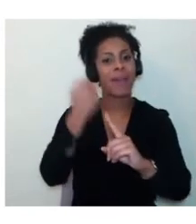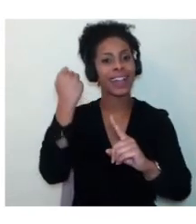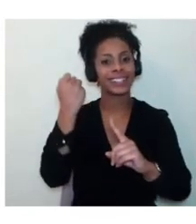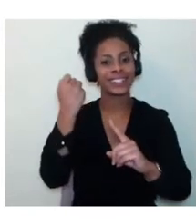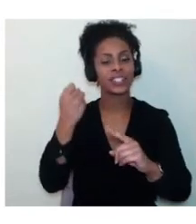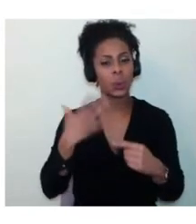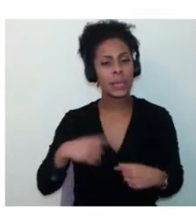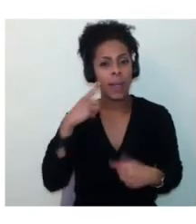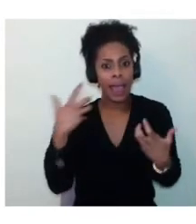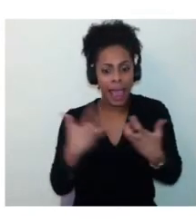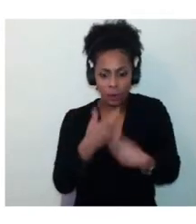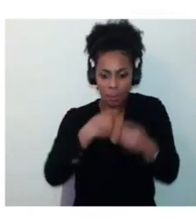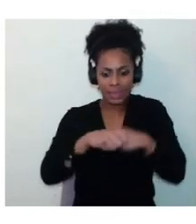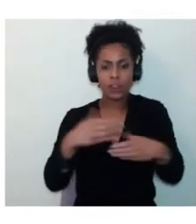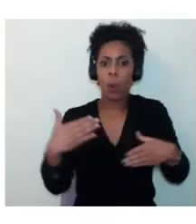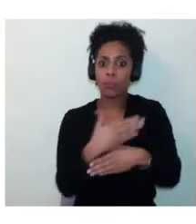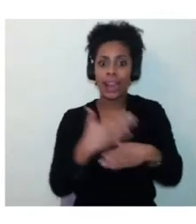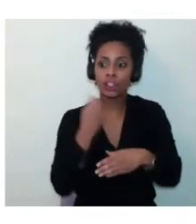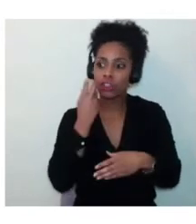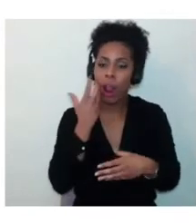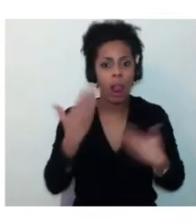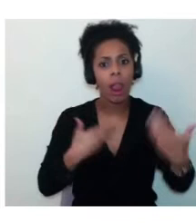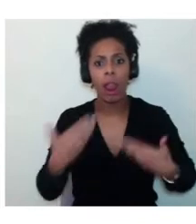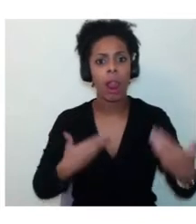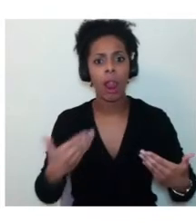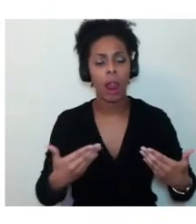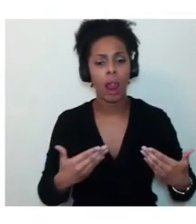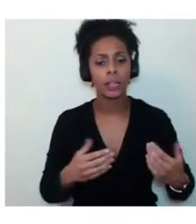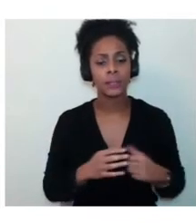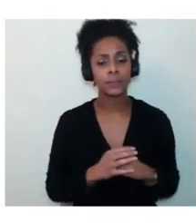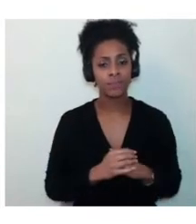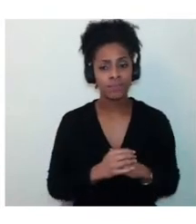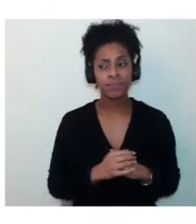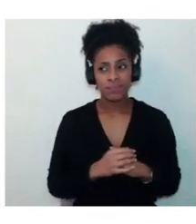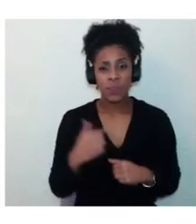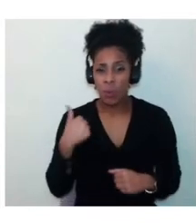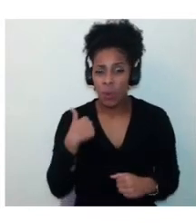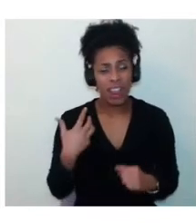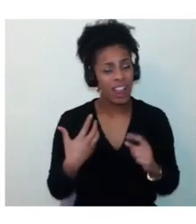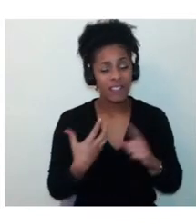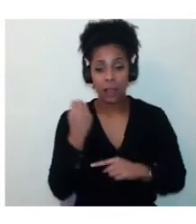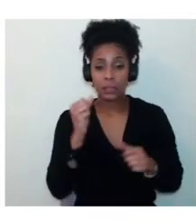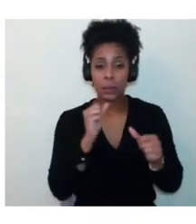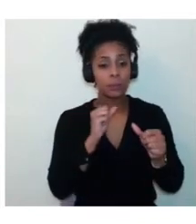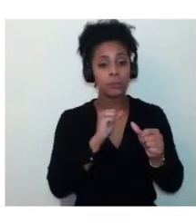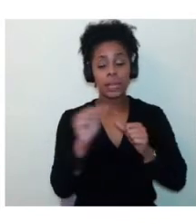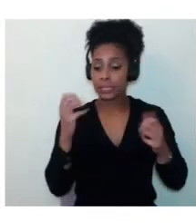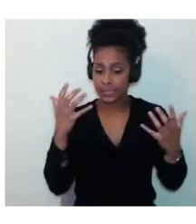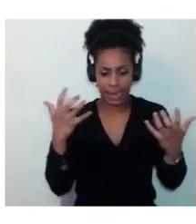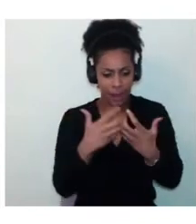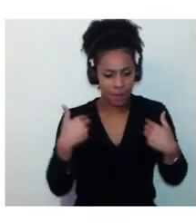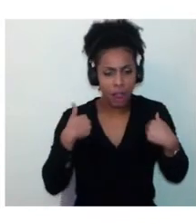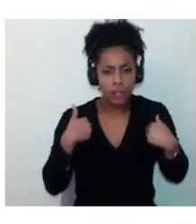the things, as you mentioned, one of the things that we're finding is the best way for us to listen and learn is through our employee resource